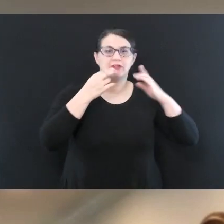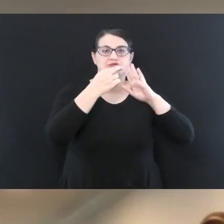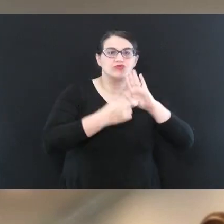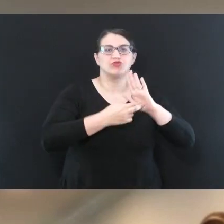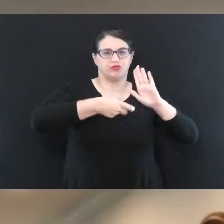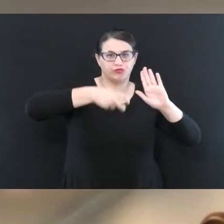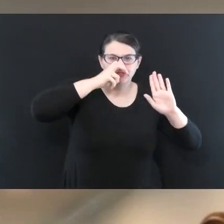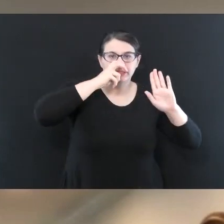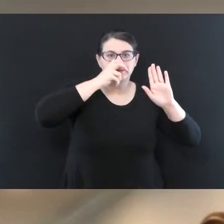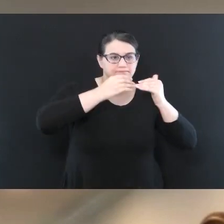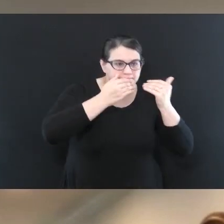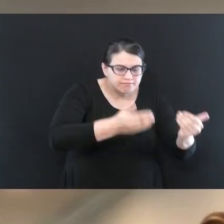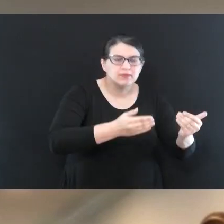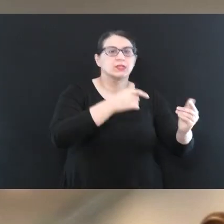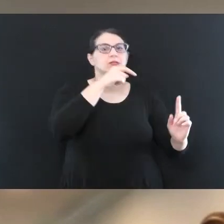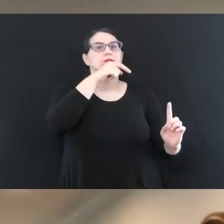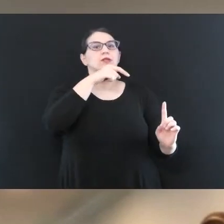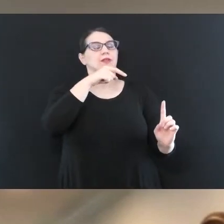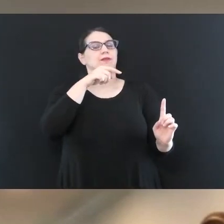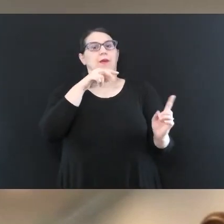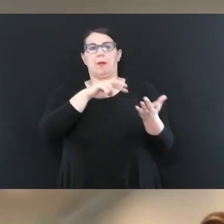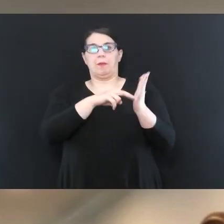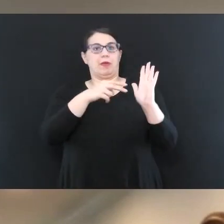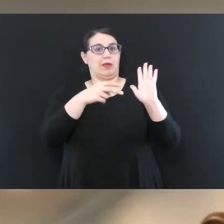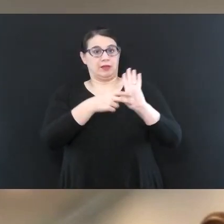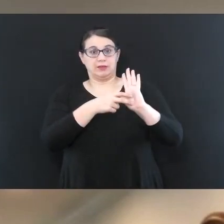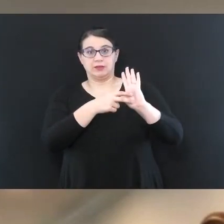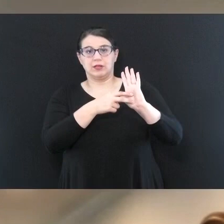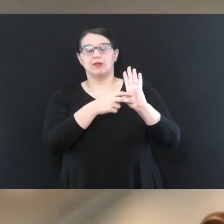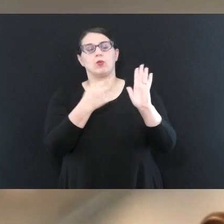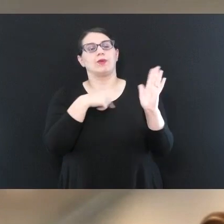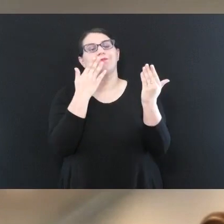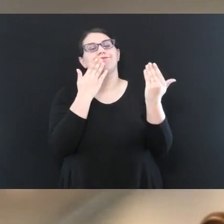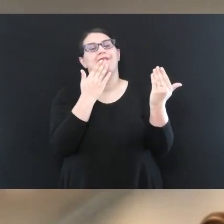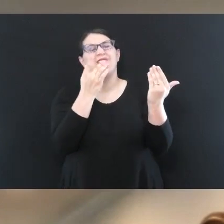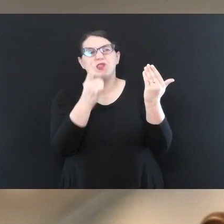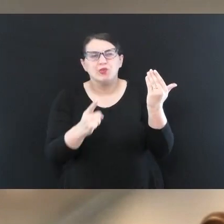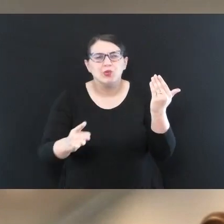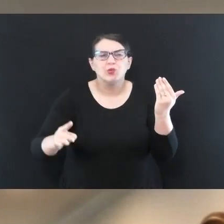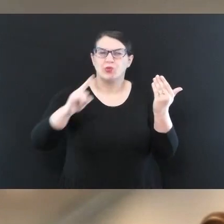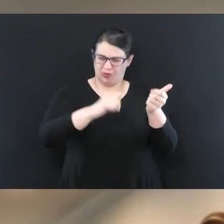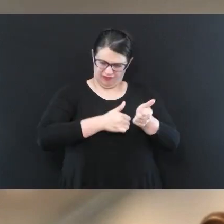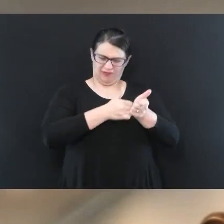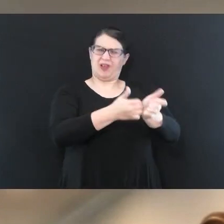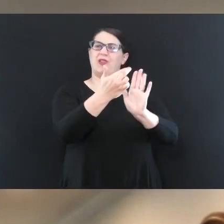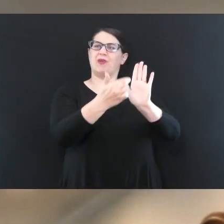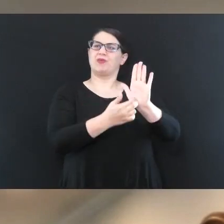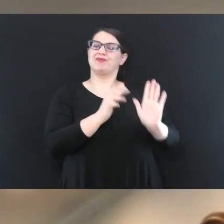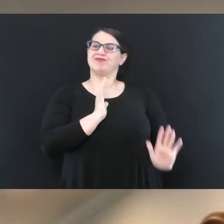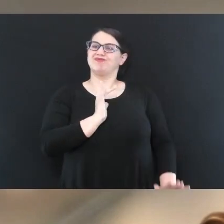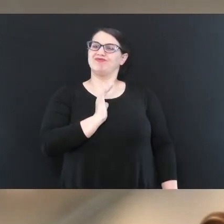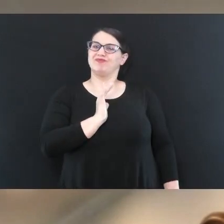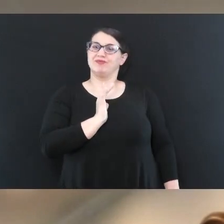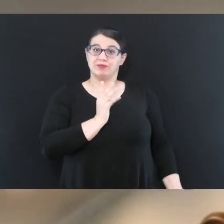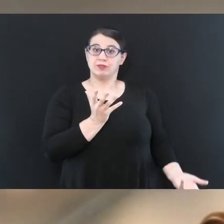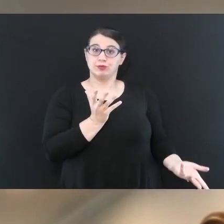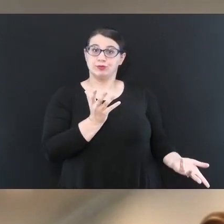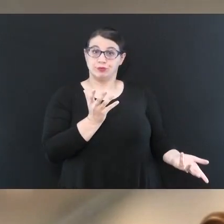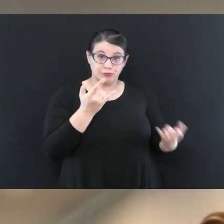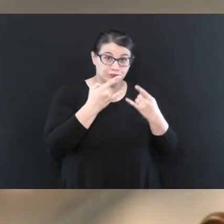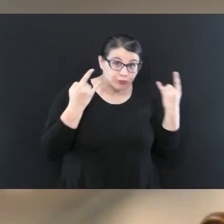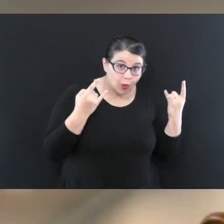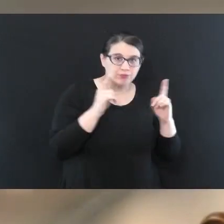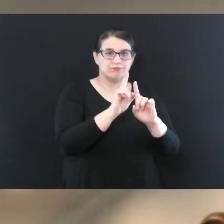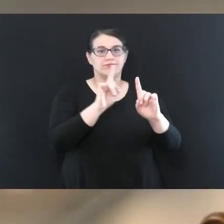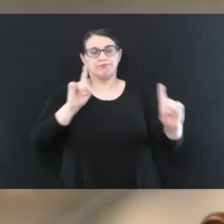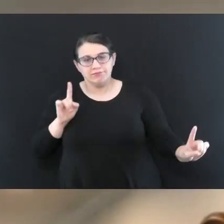much grateful for all of our citizens to follow, which is wearing masks and physically distancing